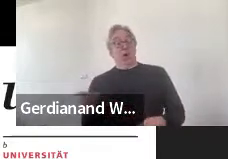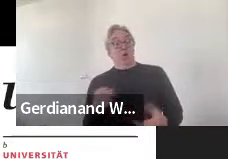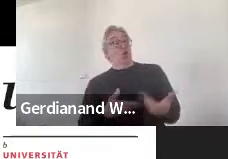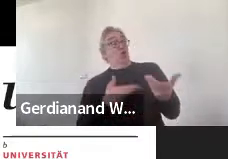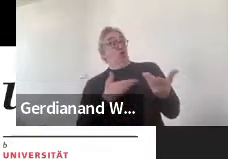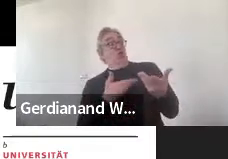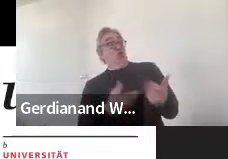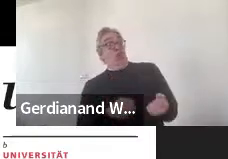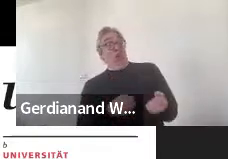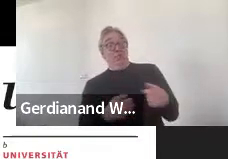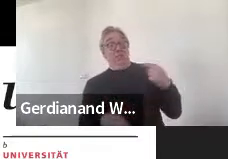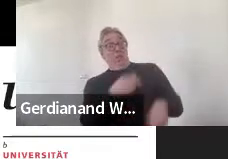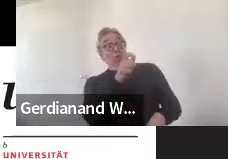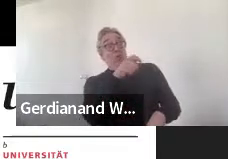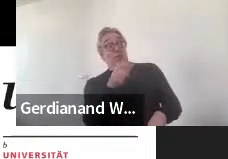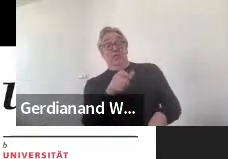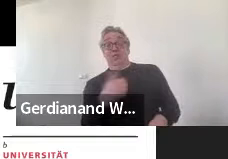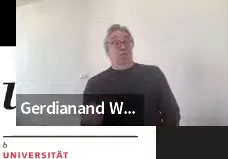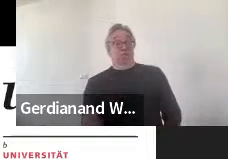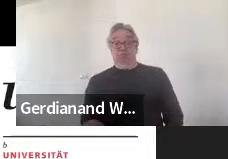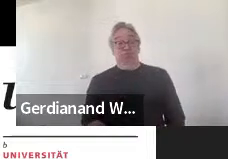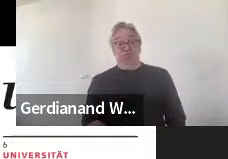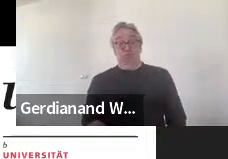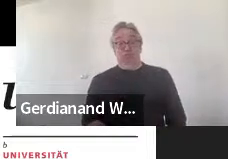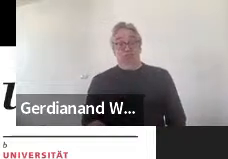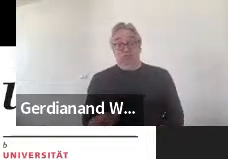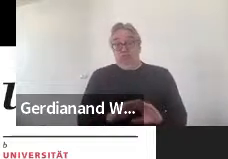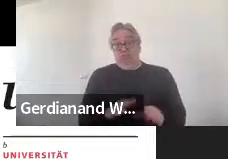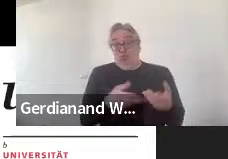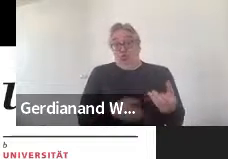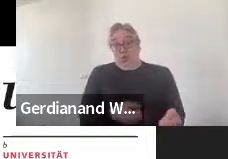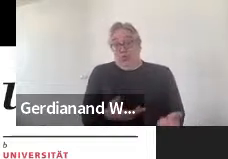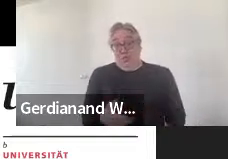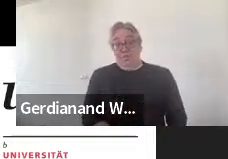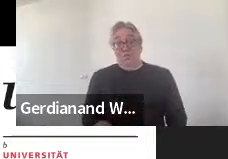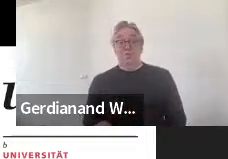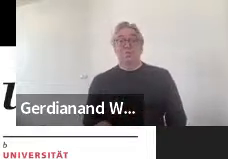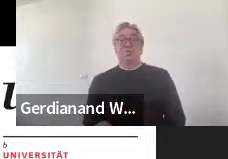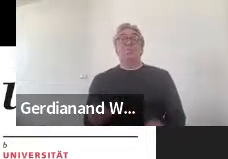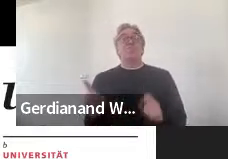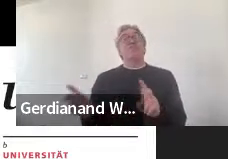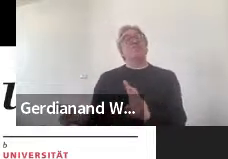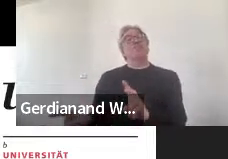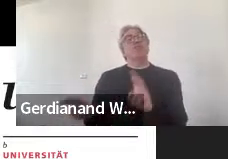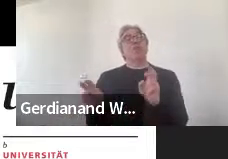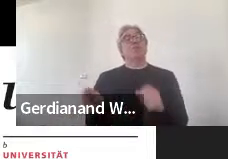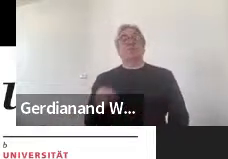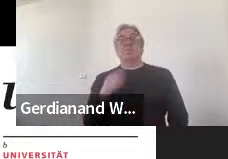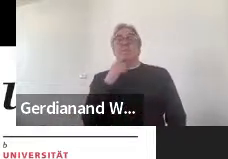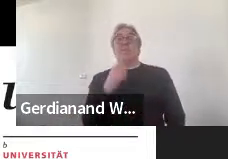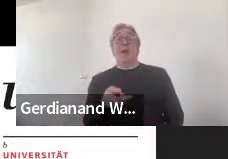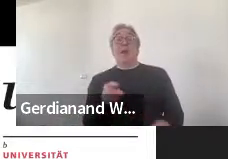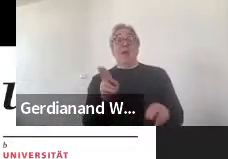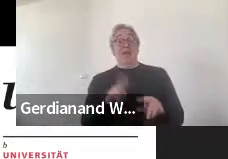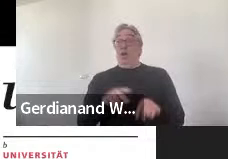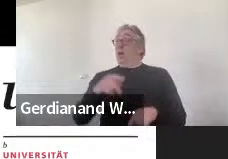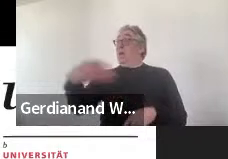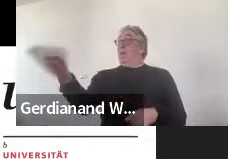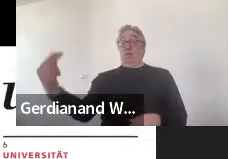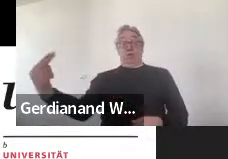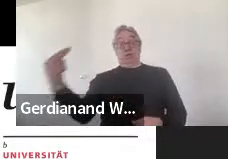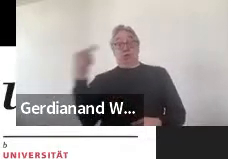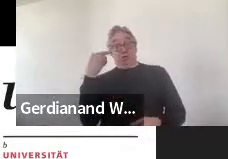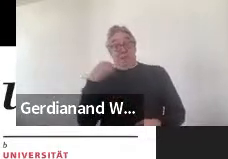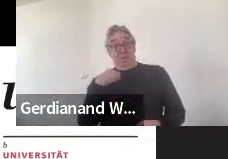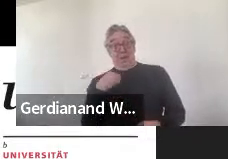political actors. Here, I would also like to spell out the quote. If the people see me and say they